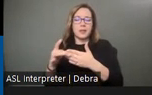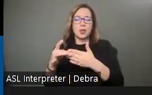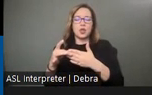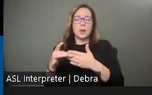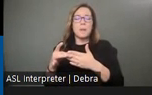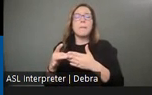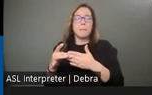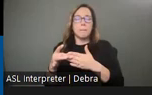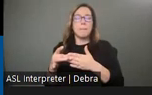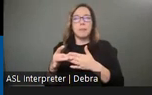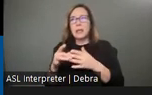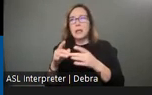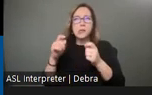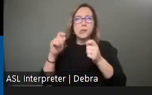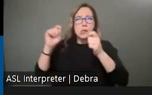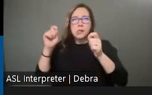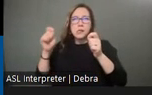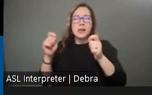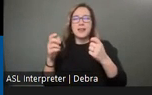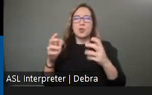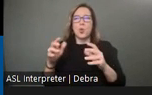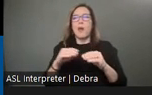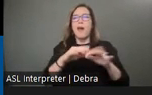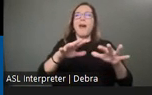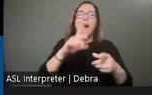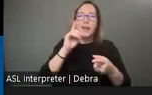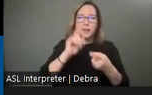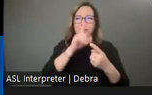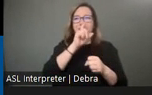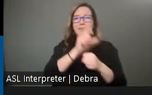final touches on them, and really wouldn't want to put those out there until they are final.